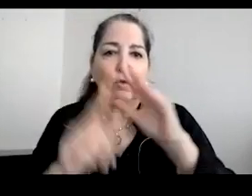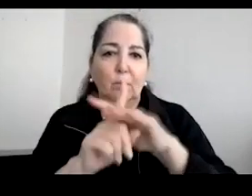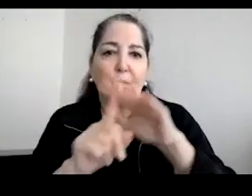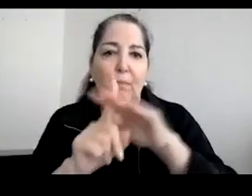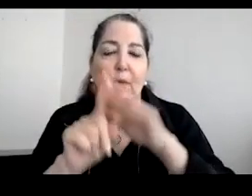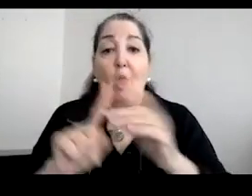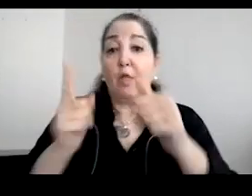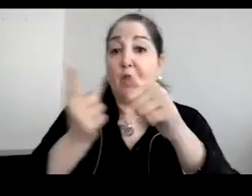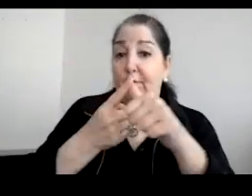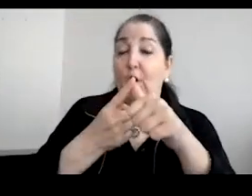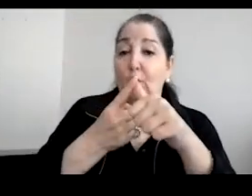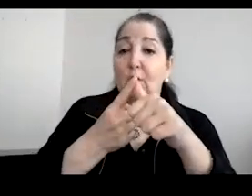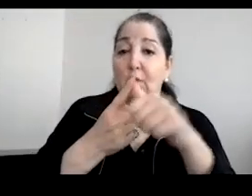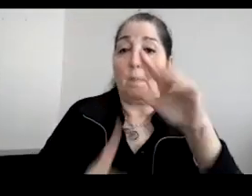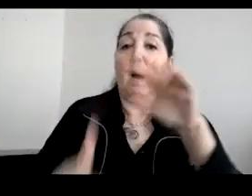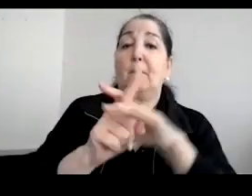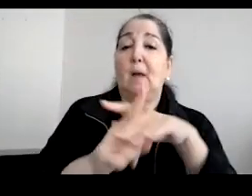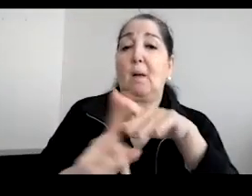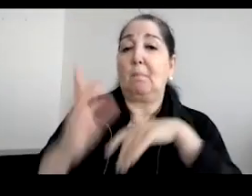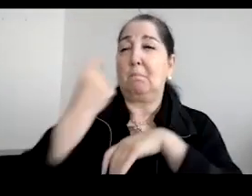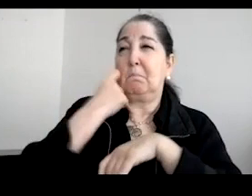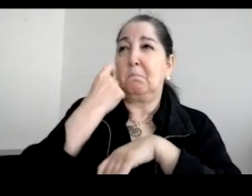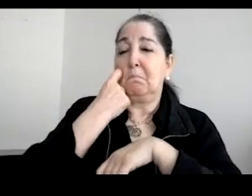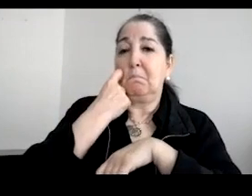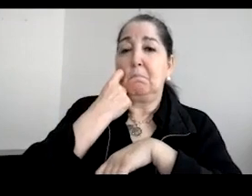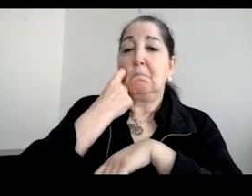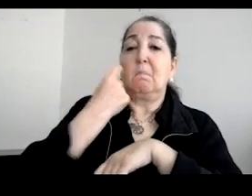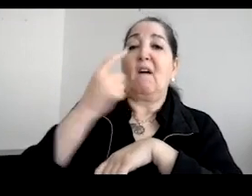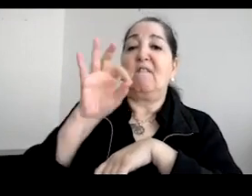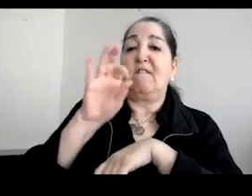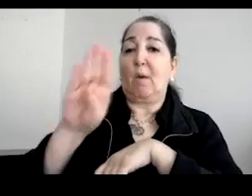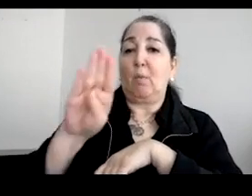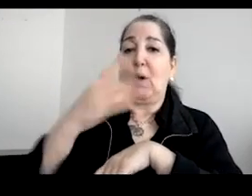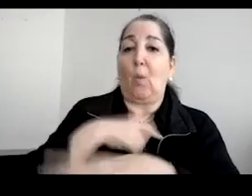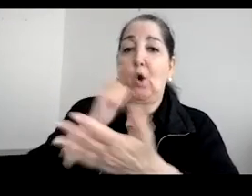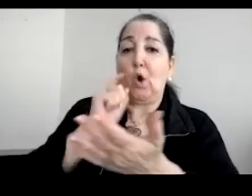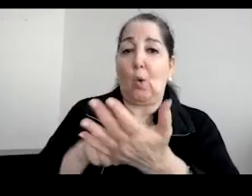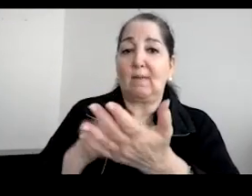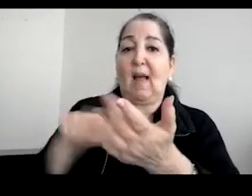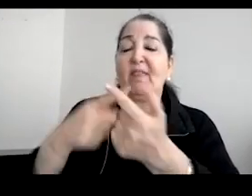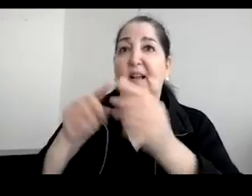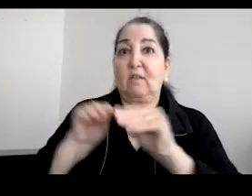in February. The crisis began to spread in March. So the number of cases hit